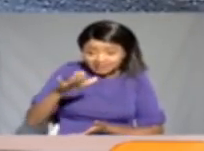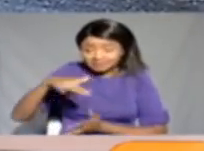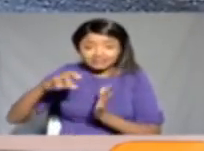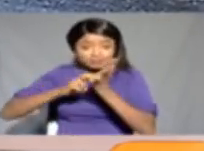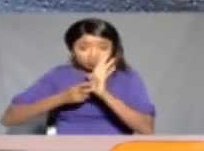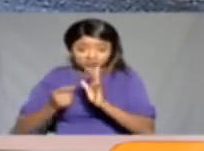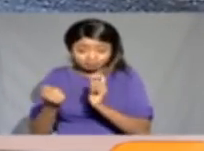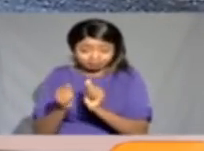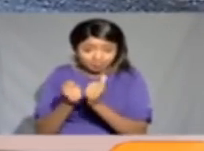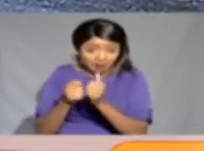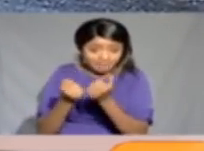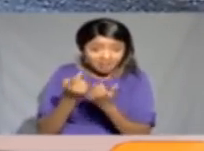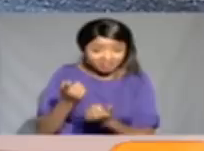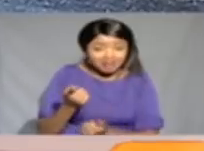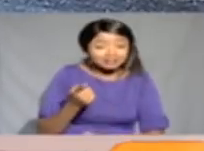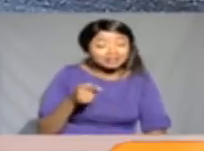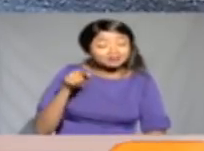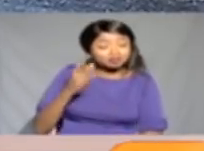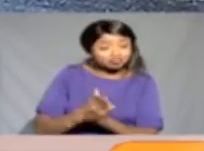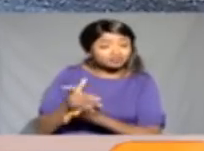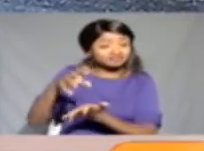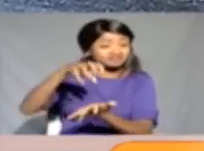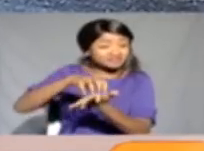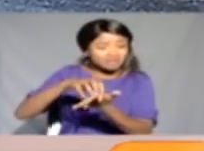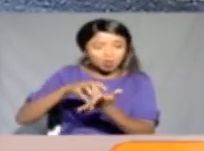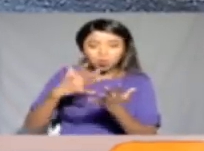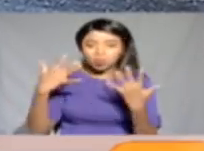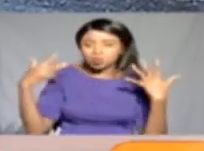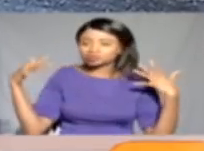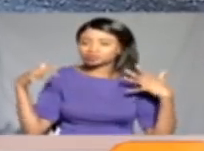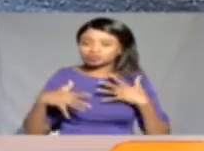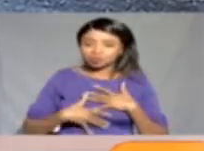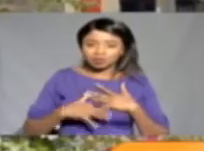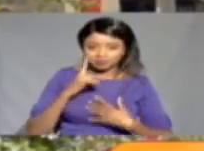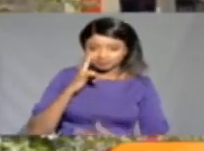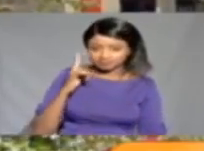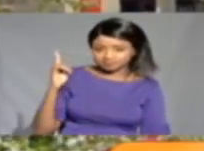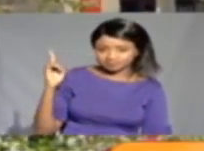Enoch Sikole reports, the situation is shocking.